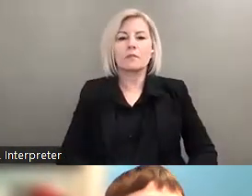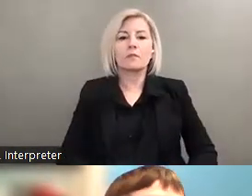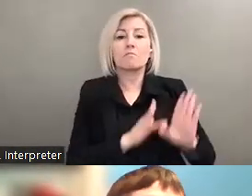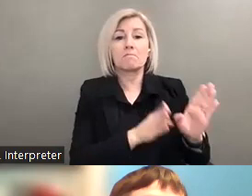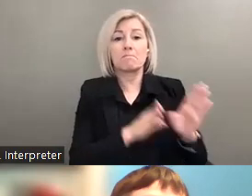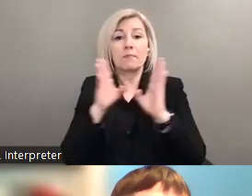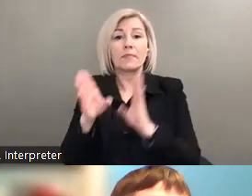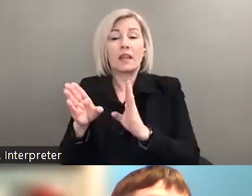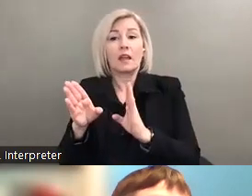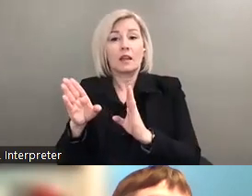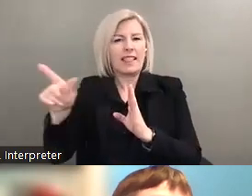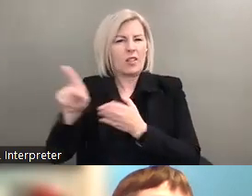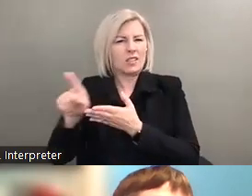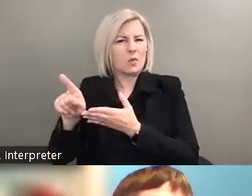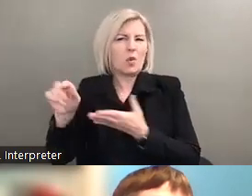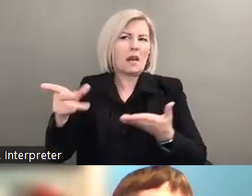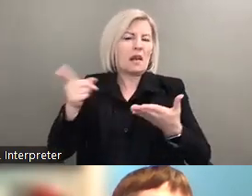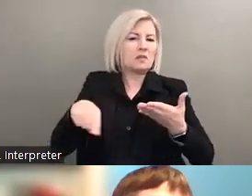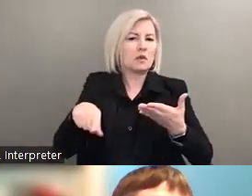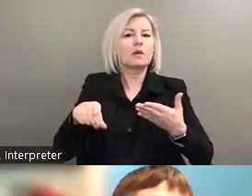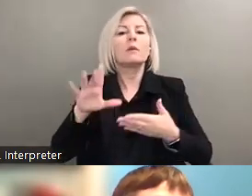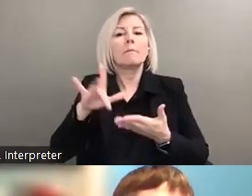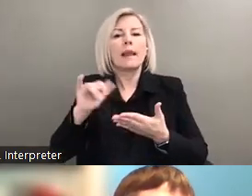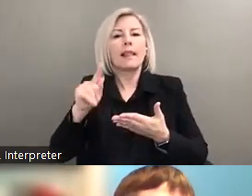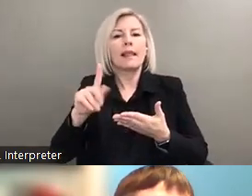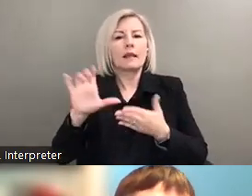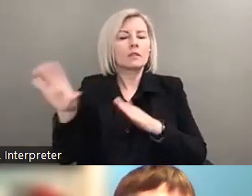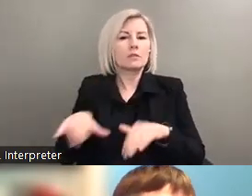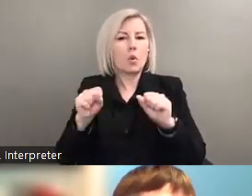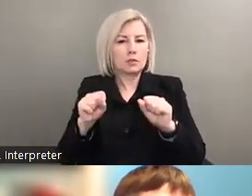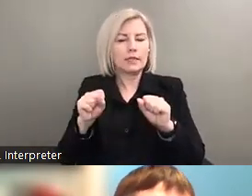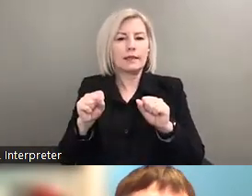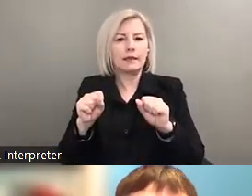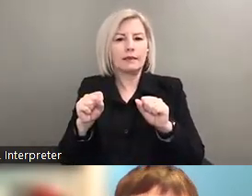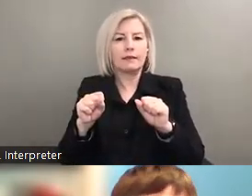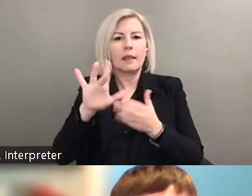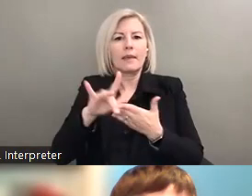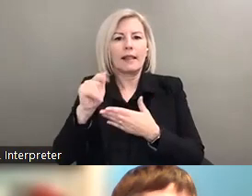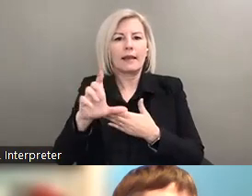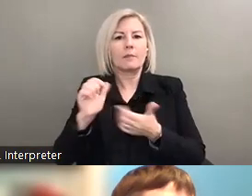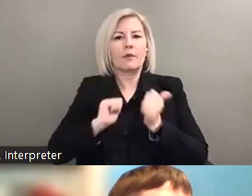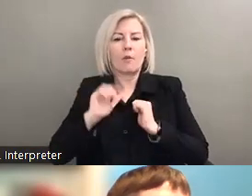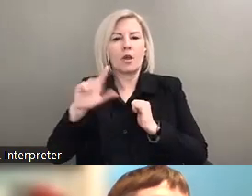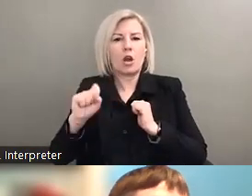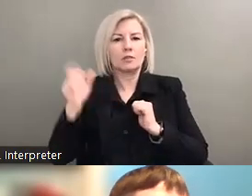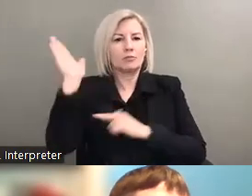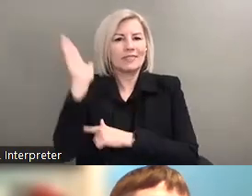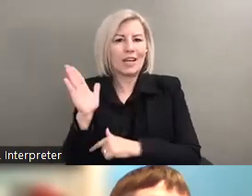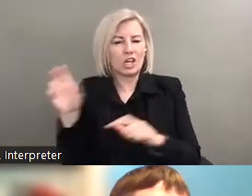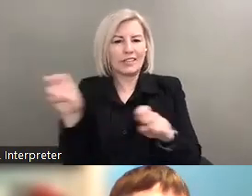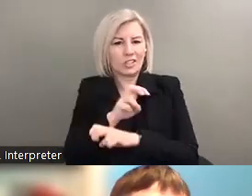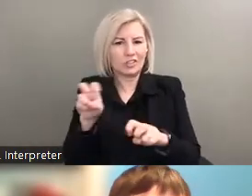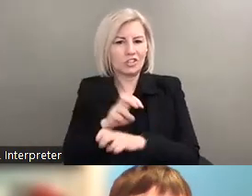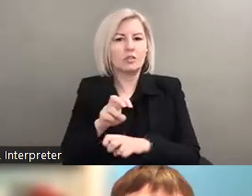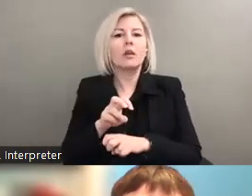later this week and early next week, MidAtlantic Arts is hosting the MidAtlantic Performing Arts Presenter Exchange. I already mentioned